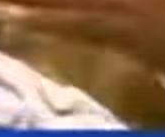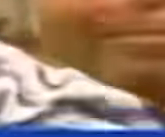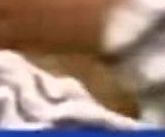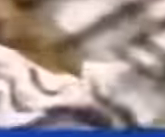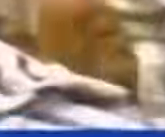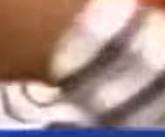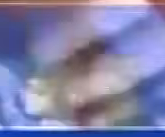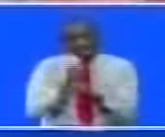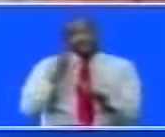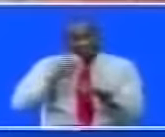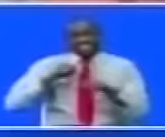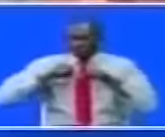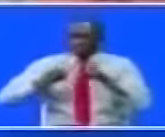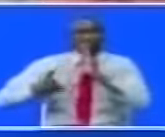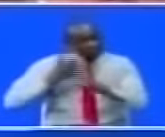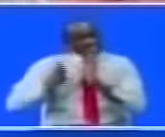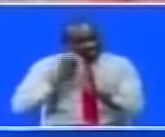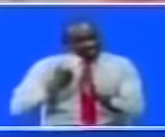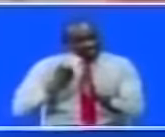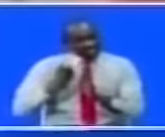Hii kazi lazima iende haraka sana.